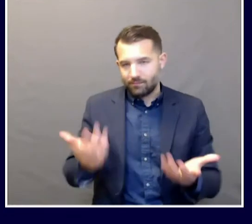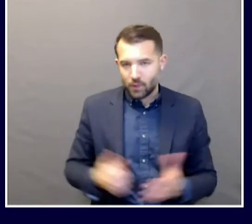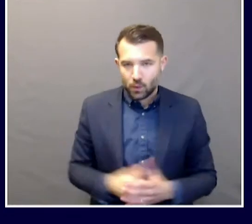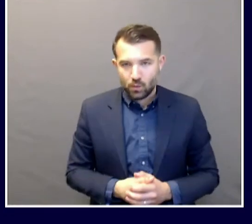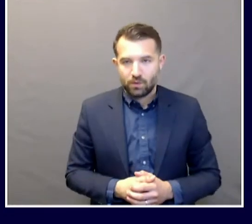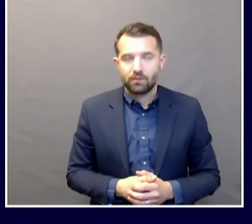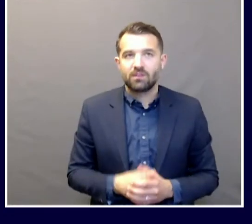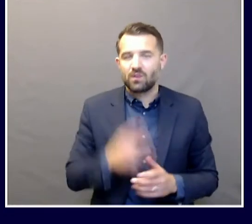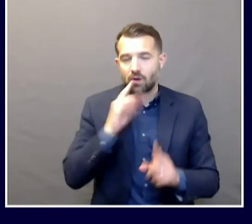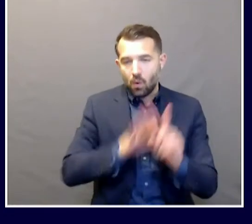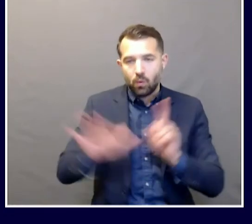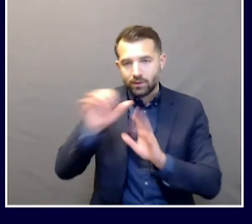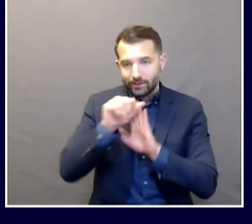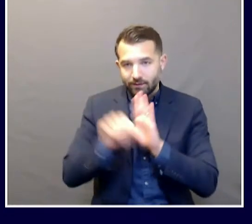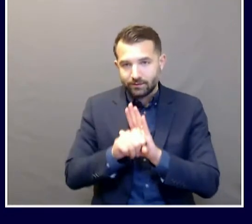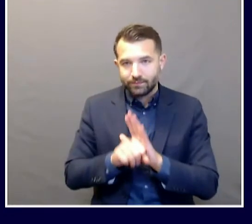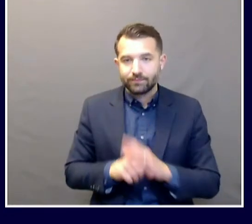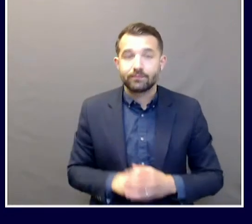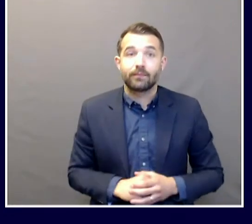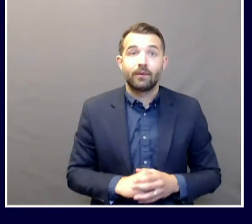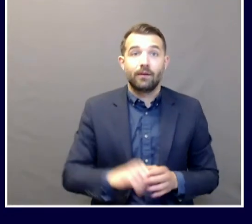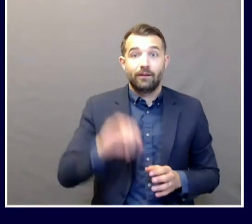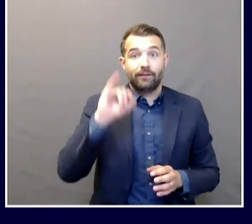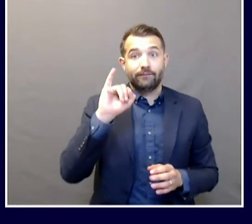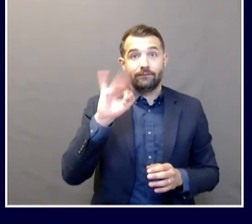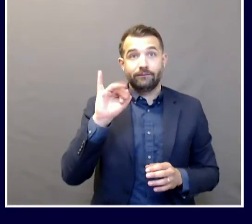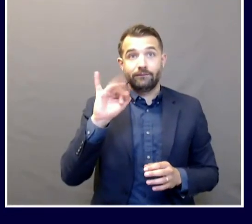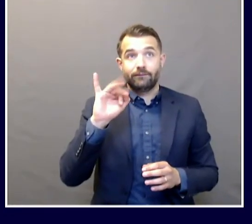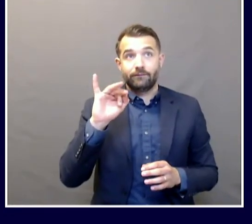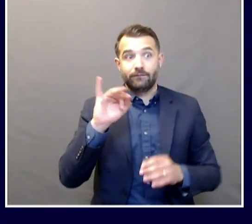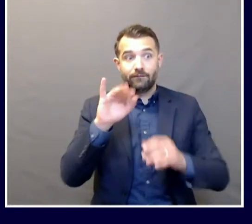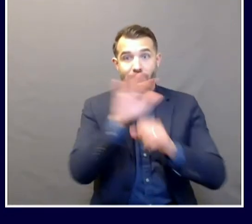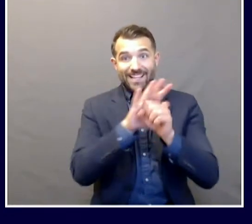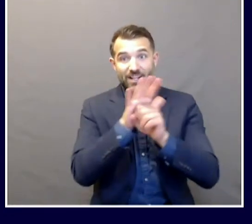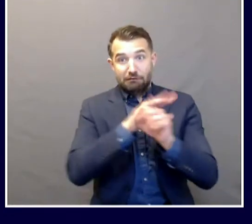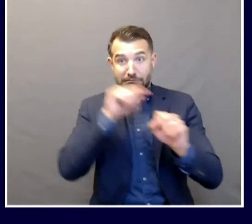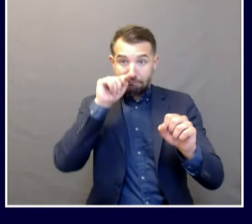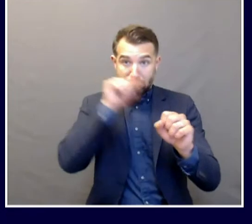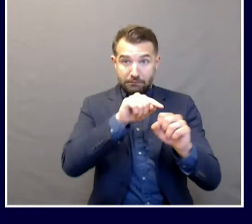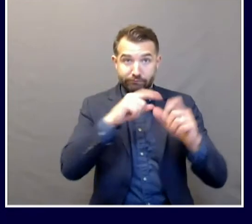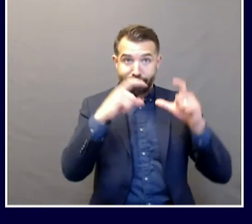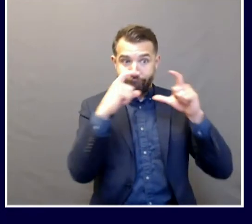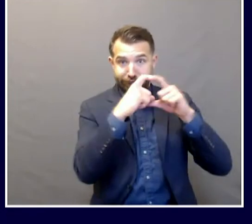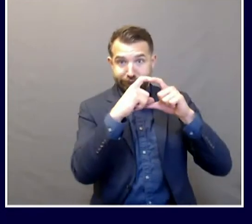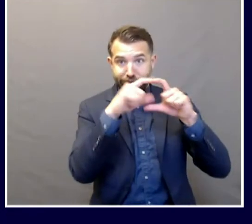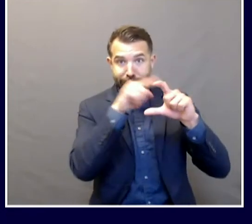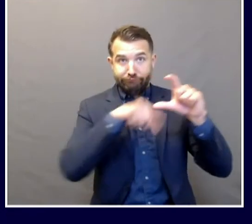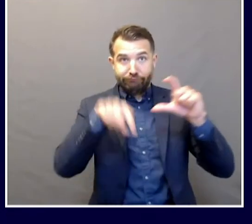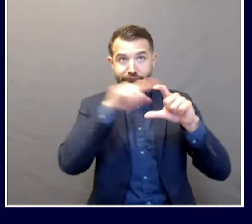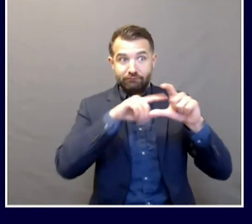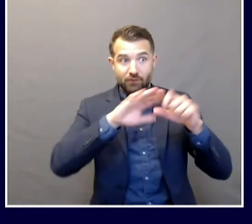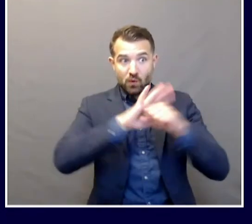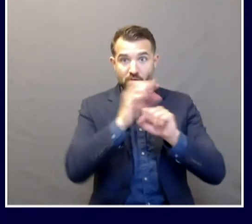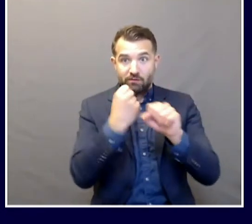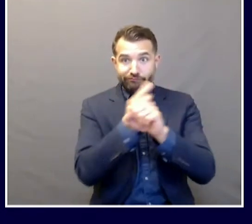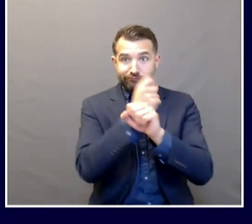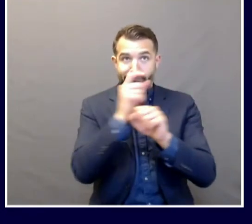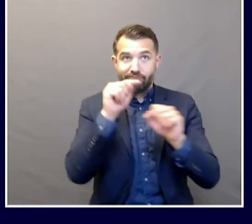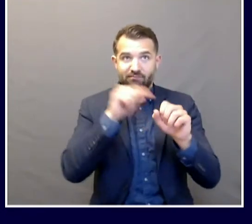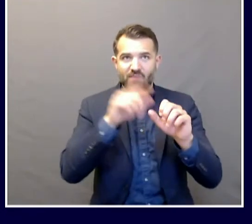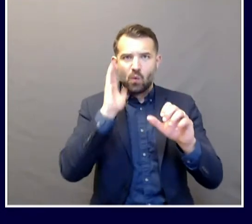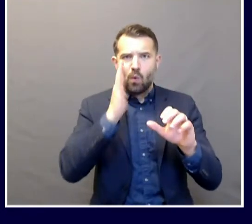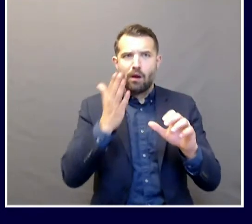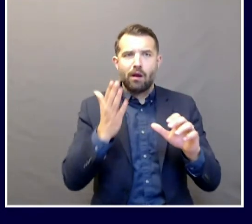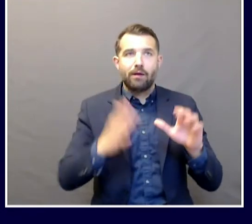were truly a function entirely of variants, then we would expect to see high case rates, not just there, but in